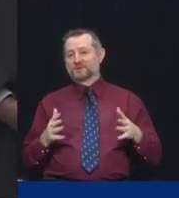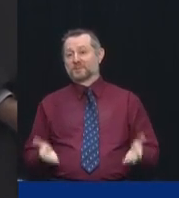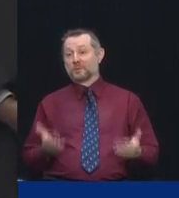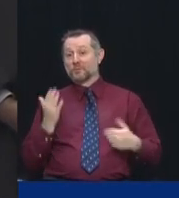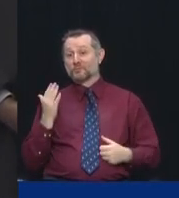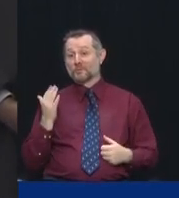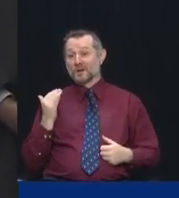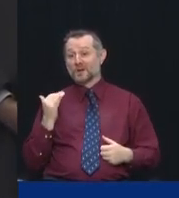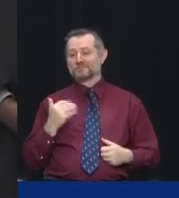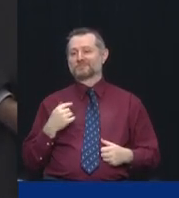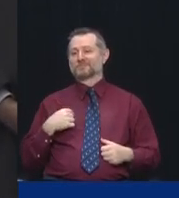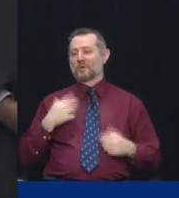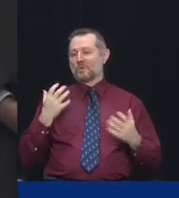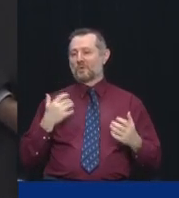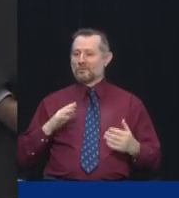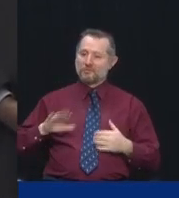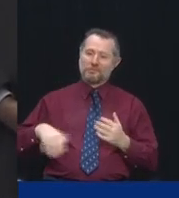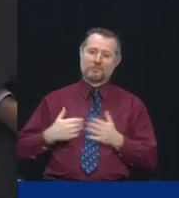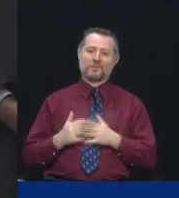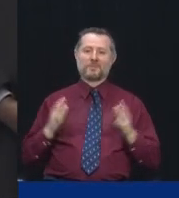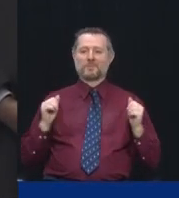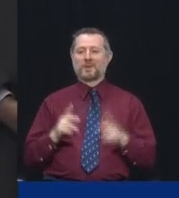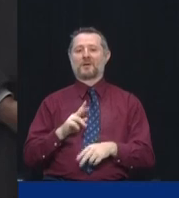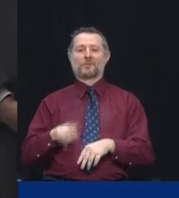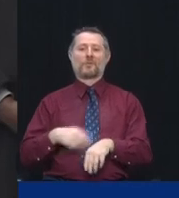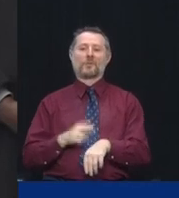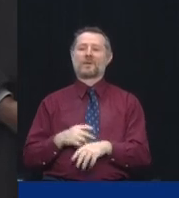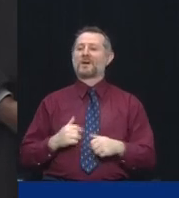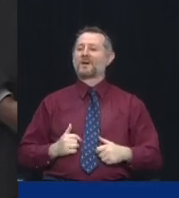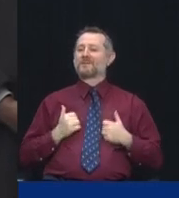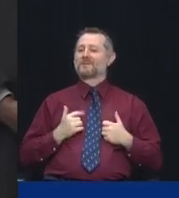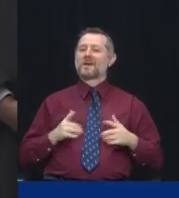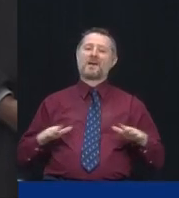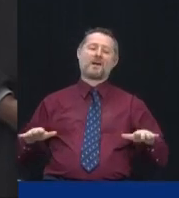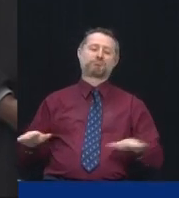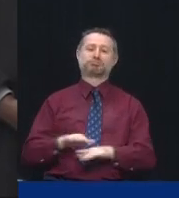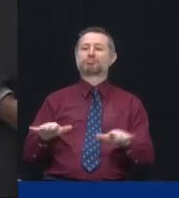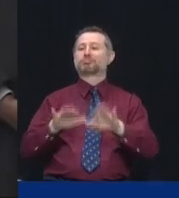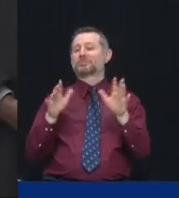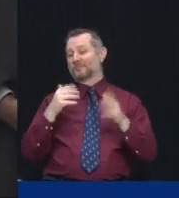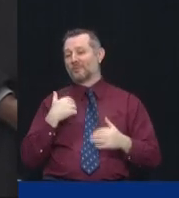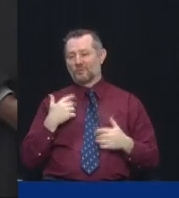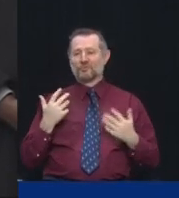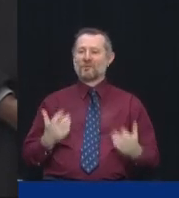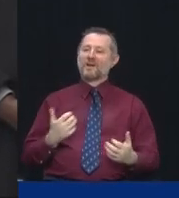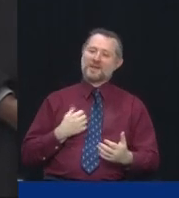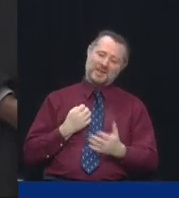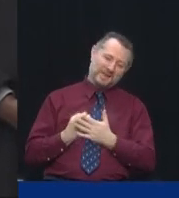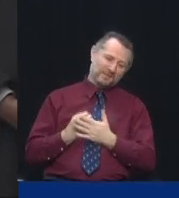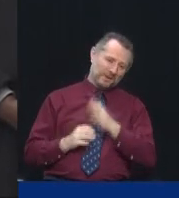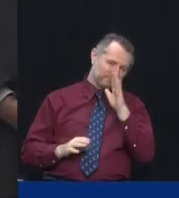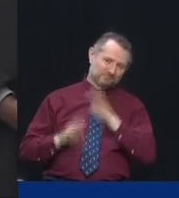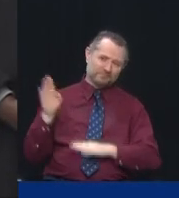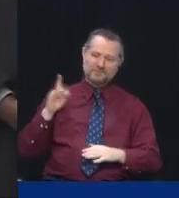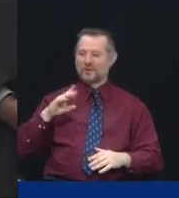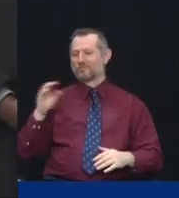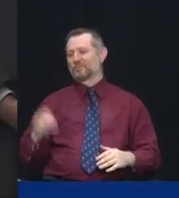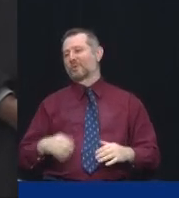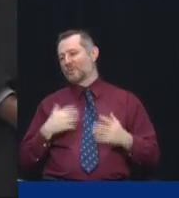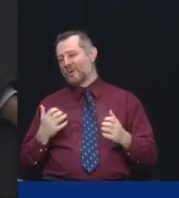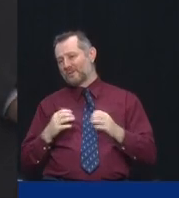get back to life as usual. We want to get the economy fully open. We want to get back to social